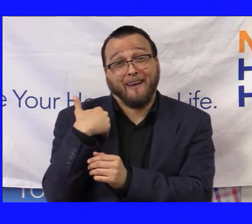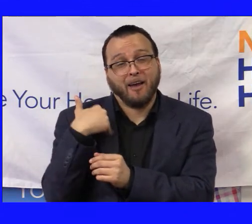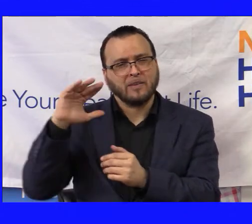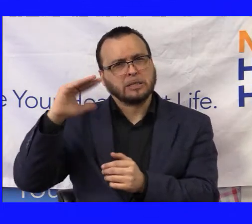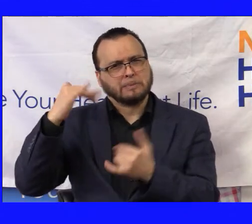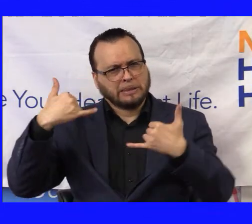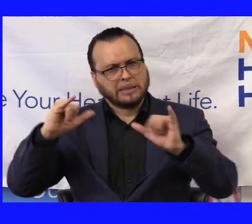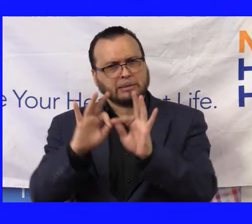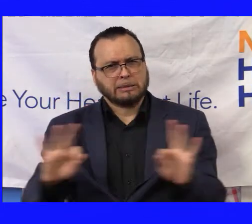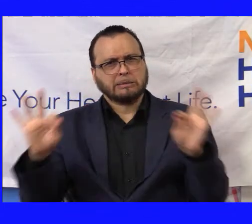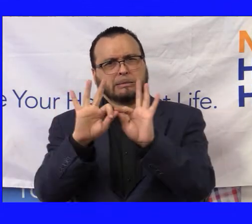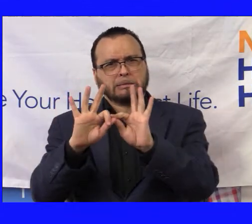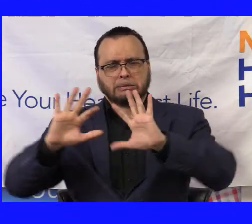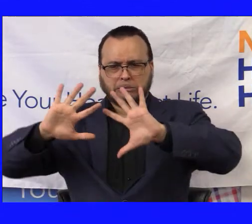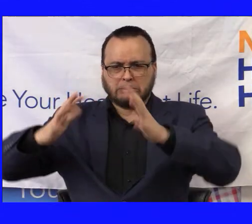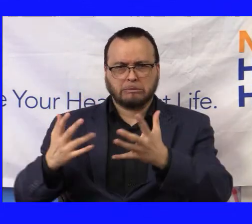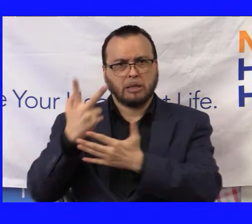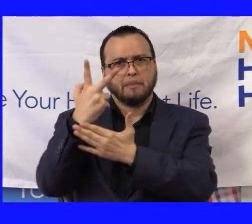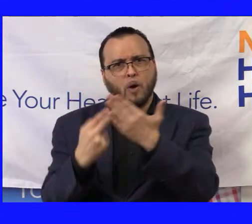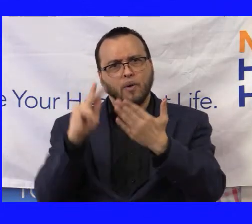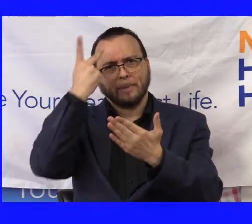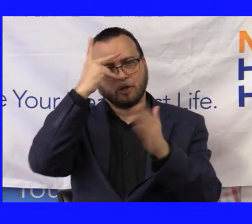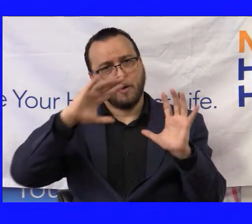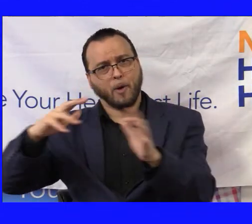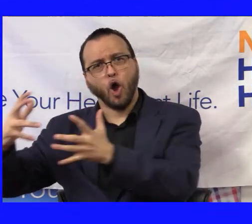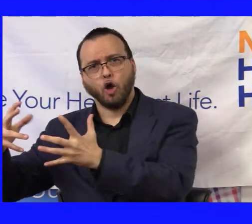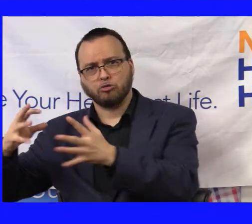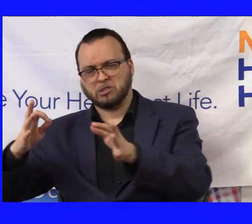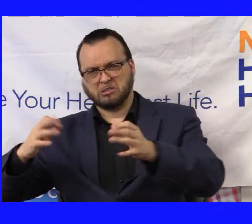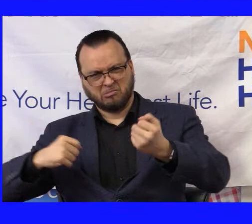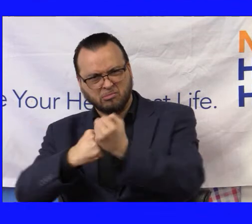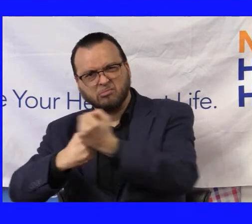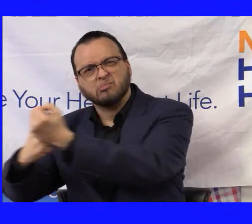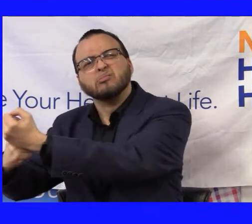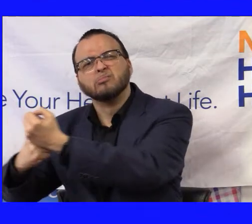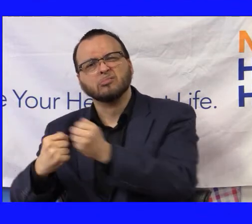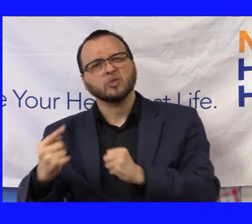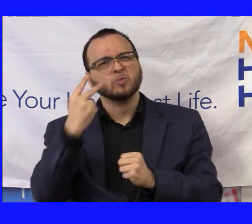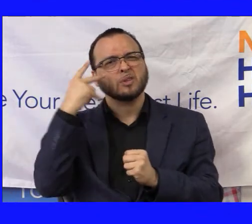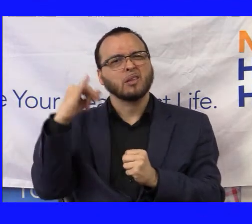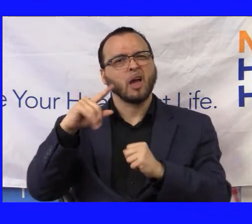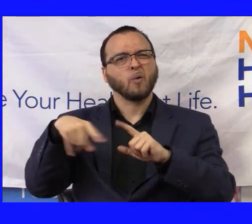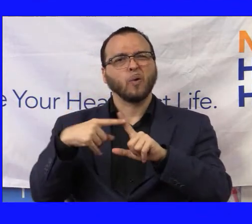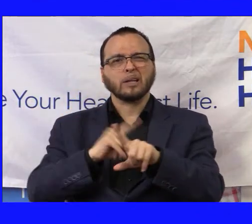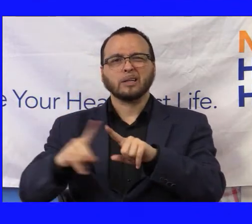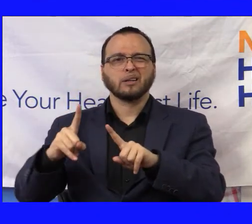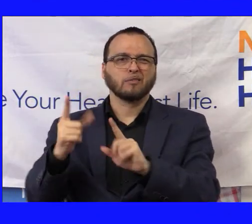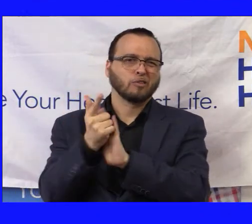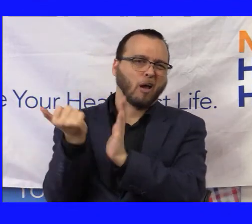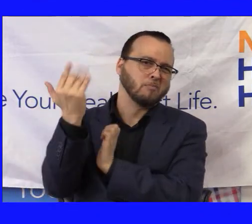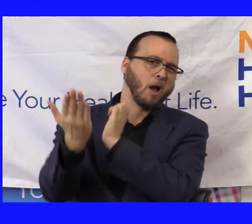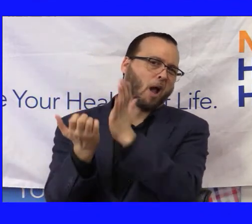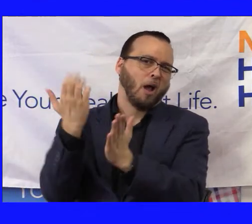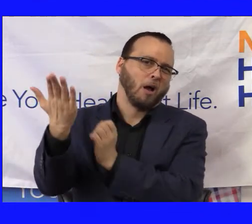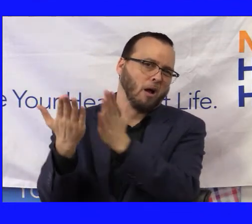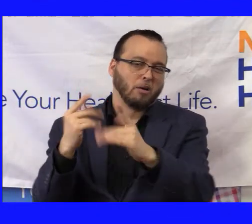bipartisan rancor. And you're going to see that, I think, as bills continue to play out,